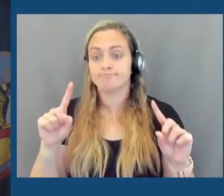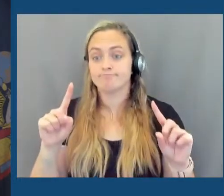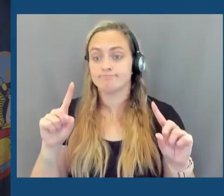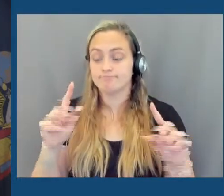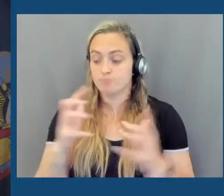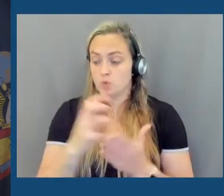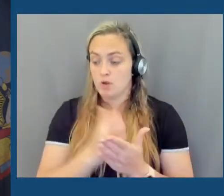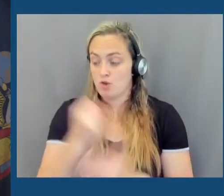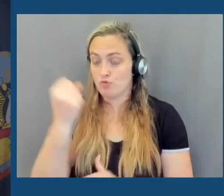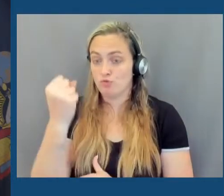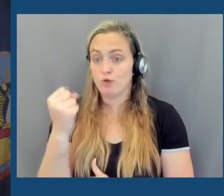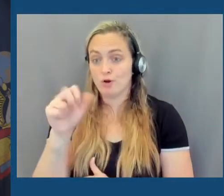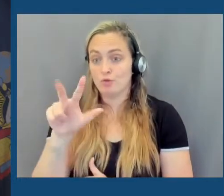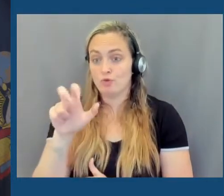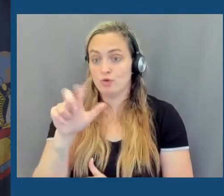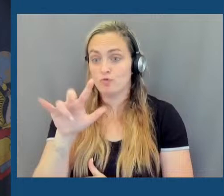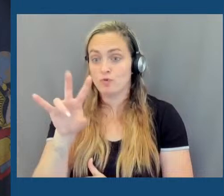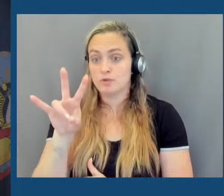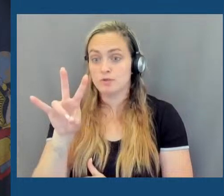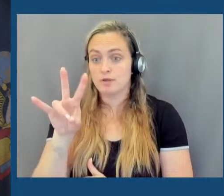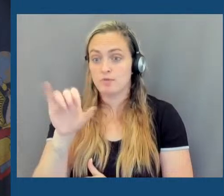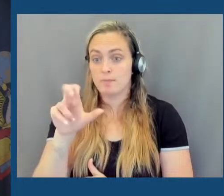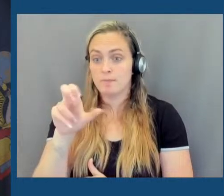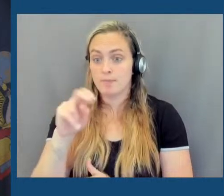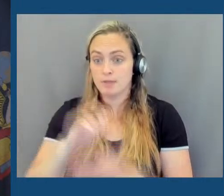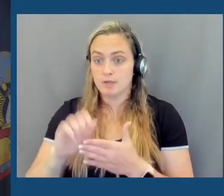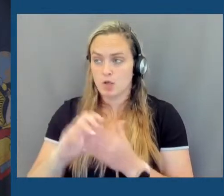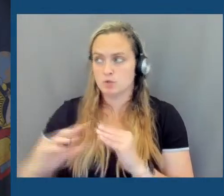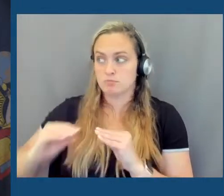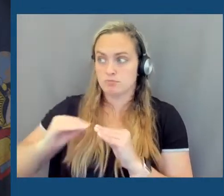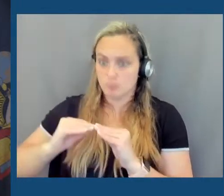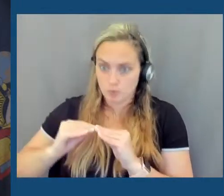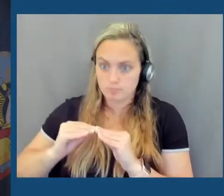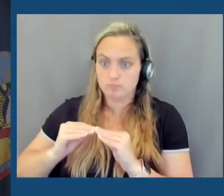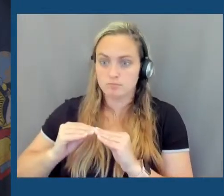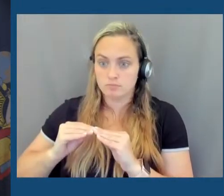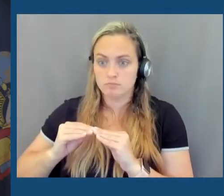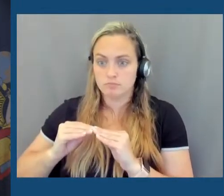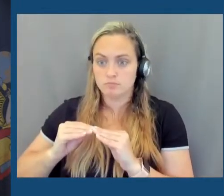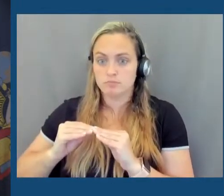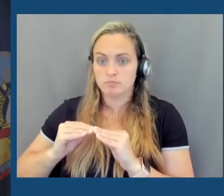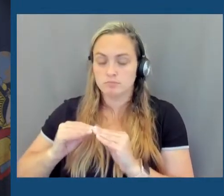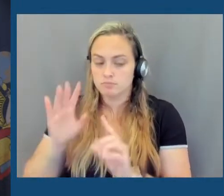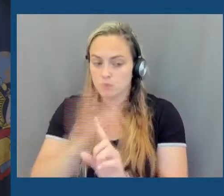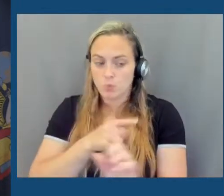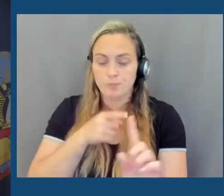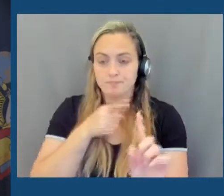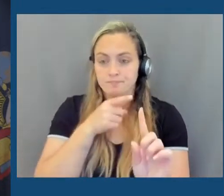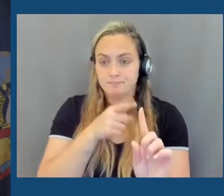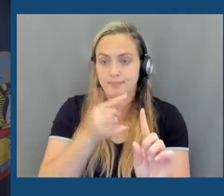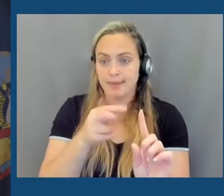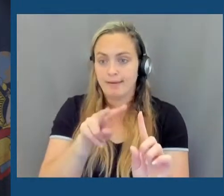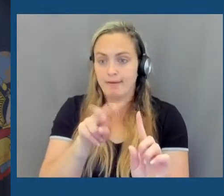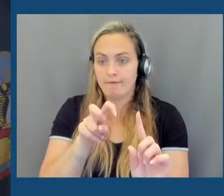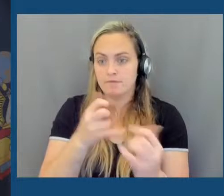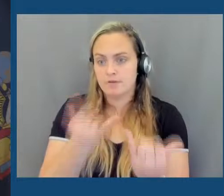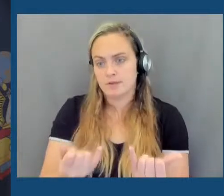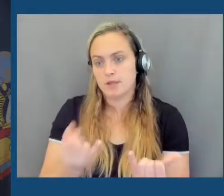record $347 million more. And that brings me back to Give and today's